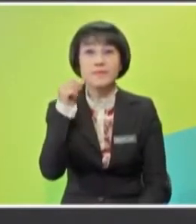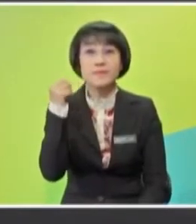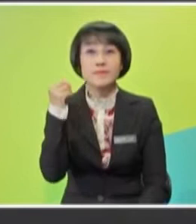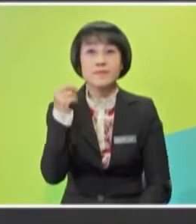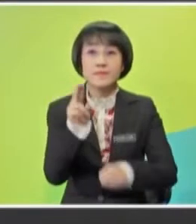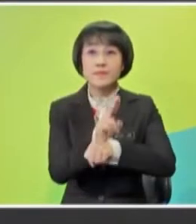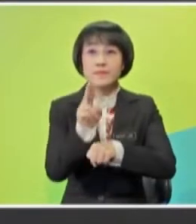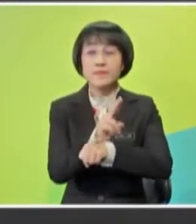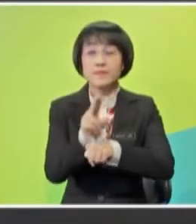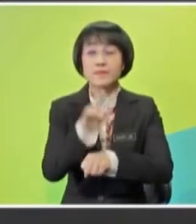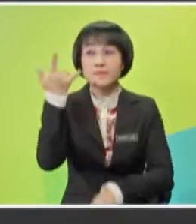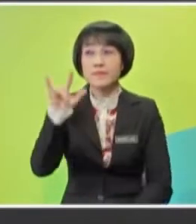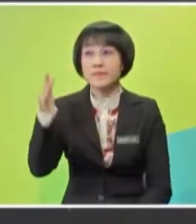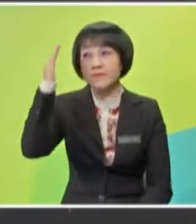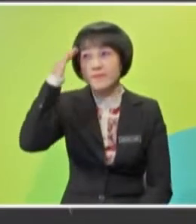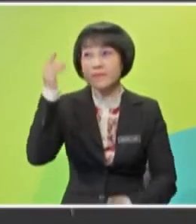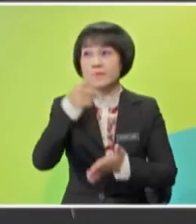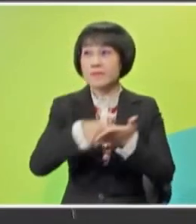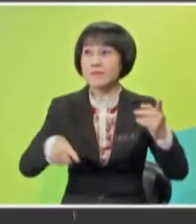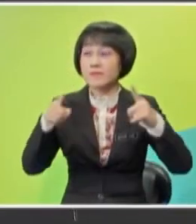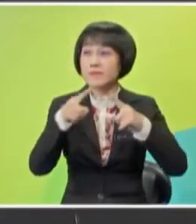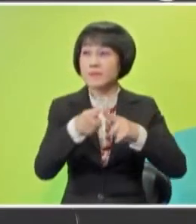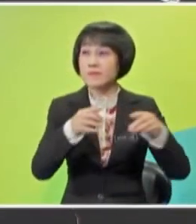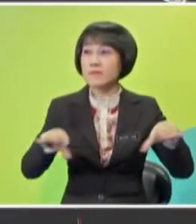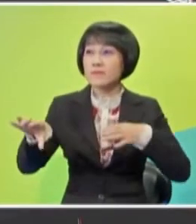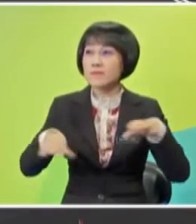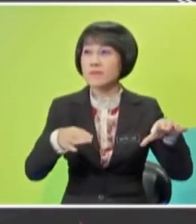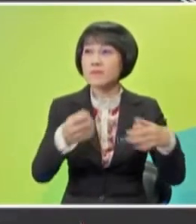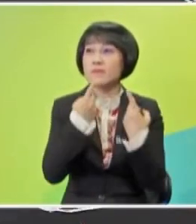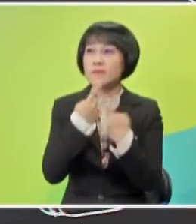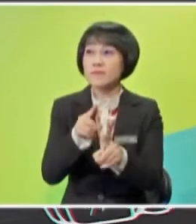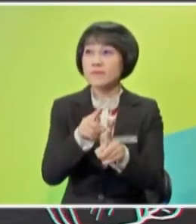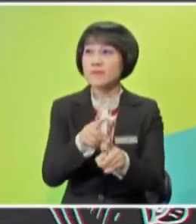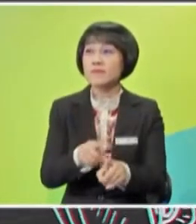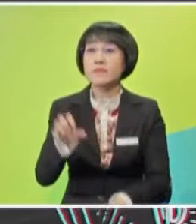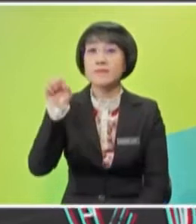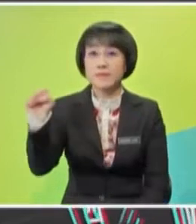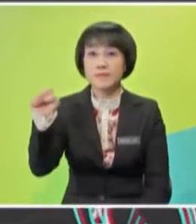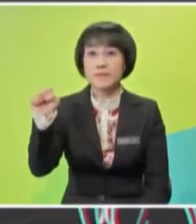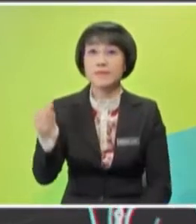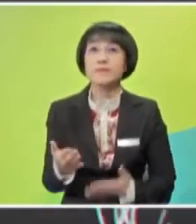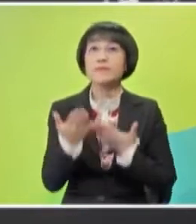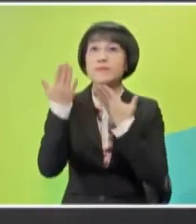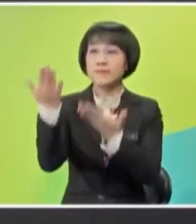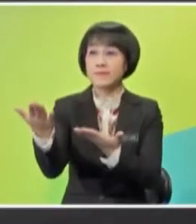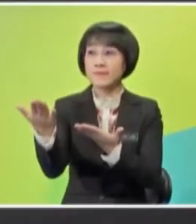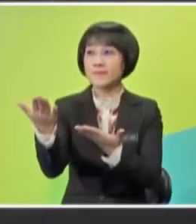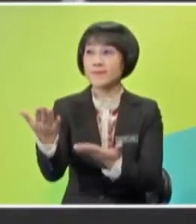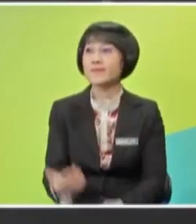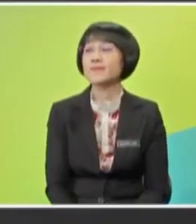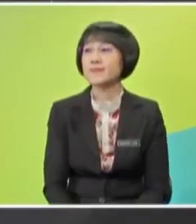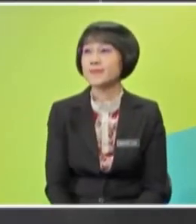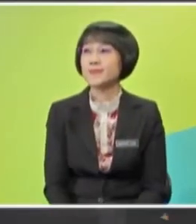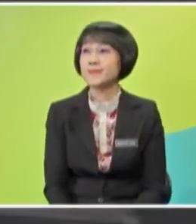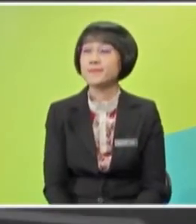is S, suggestion. Suggestions. Okay, let's see the answer. Okay,